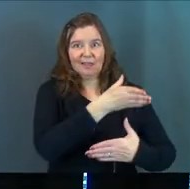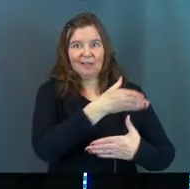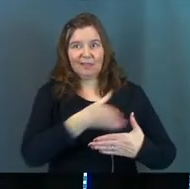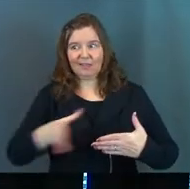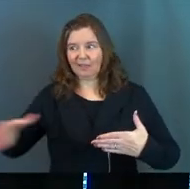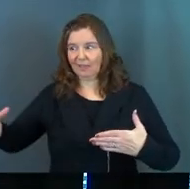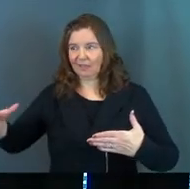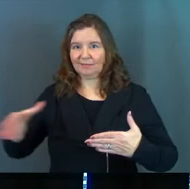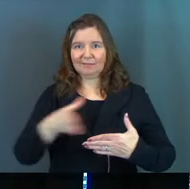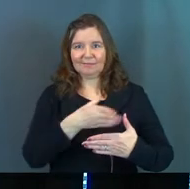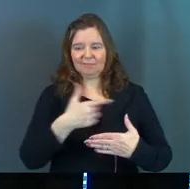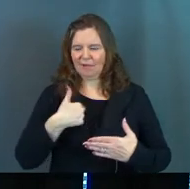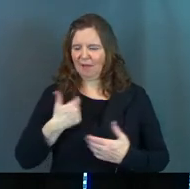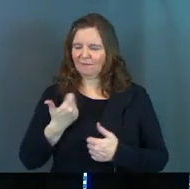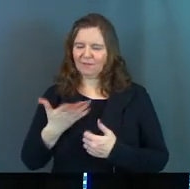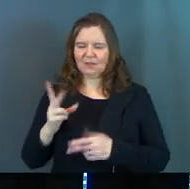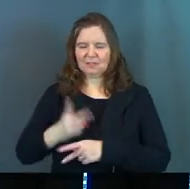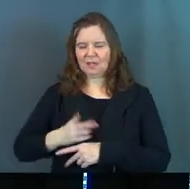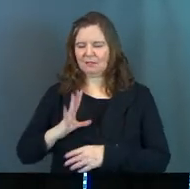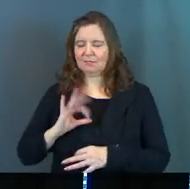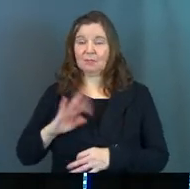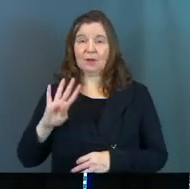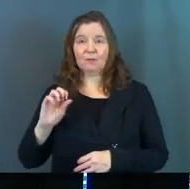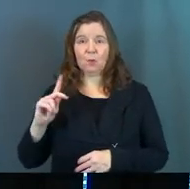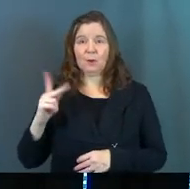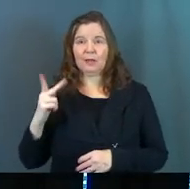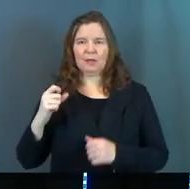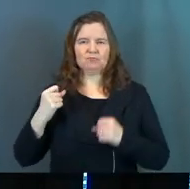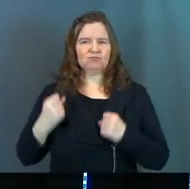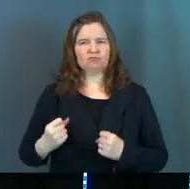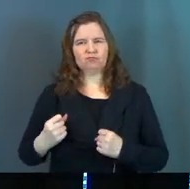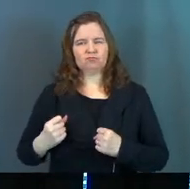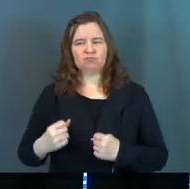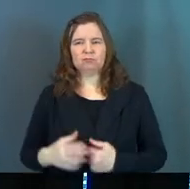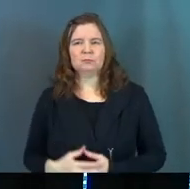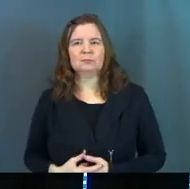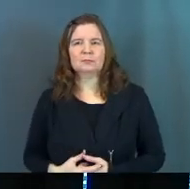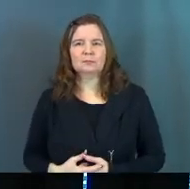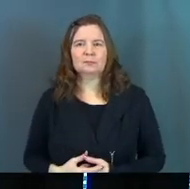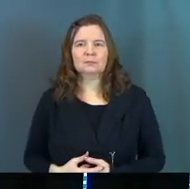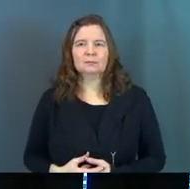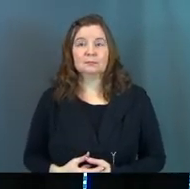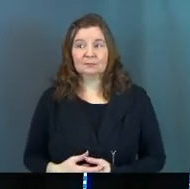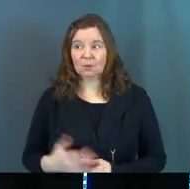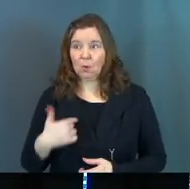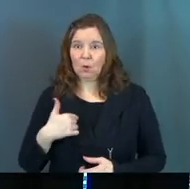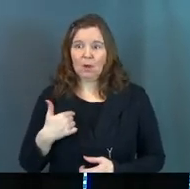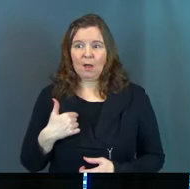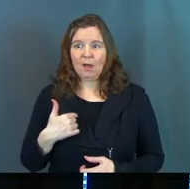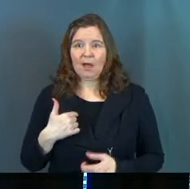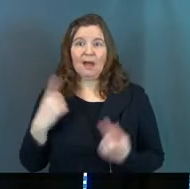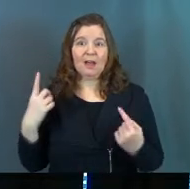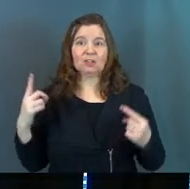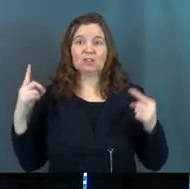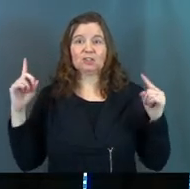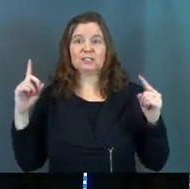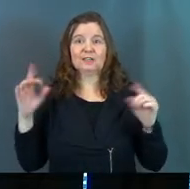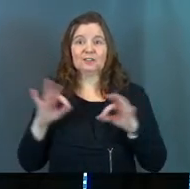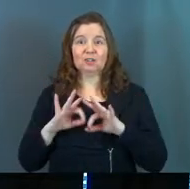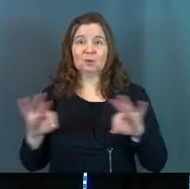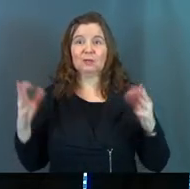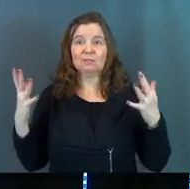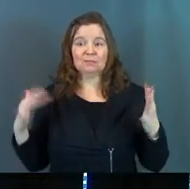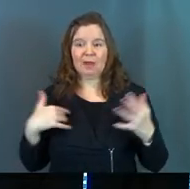I got everything taken care of. My 401k is solid. Right? Like I achieved the